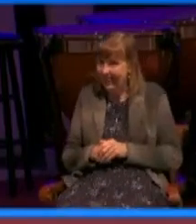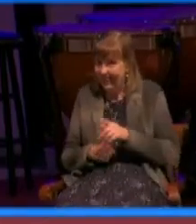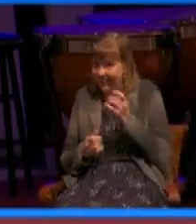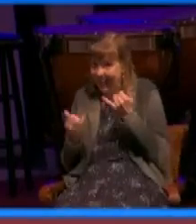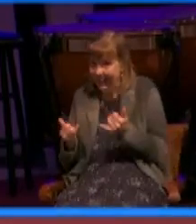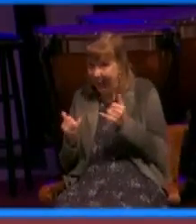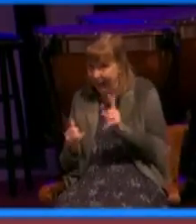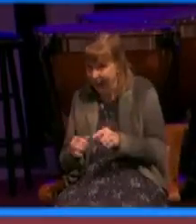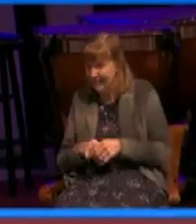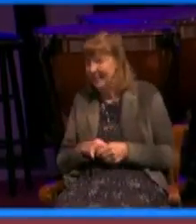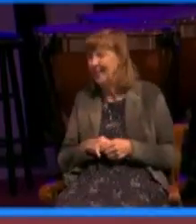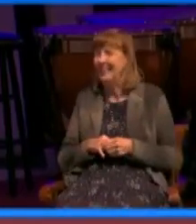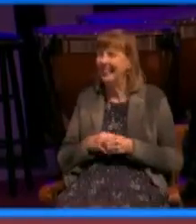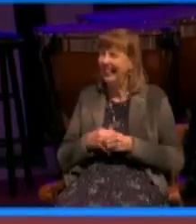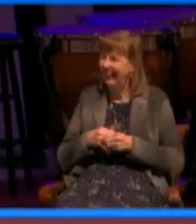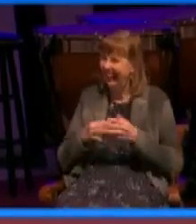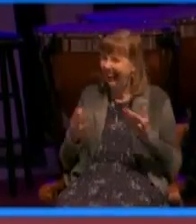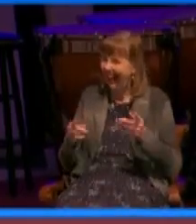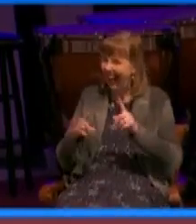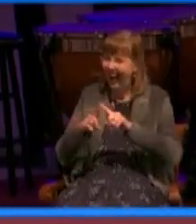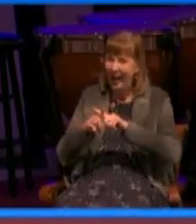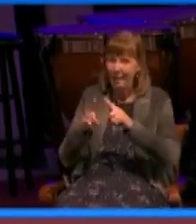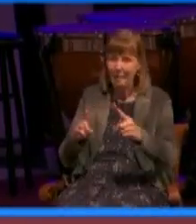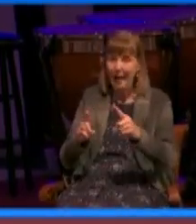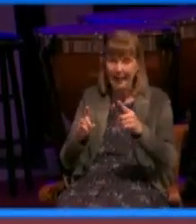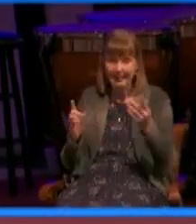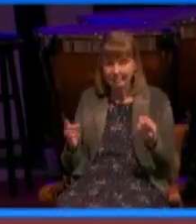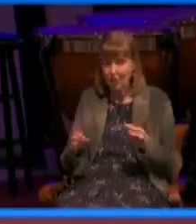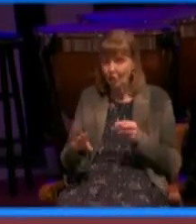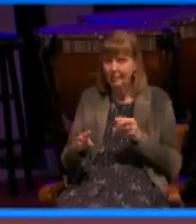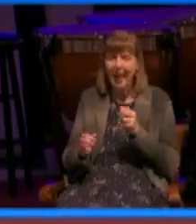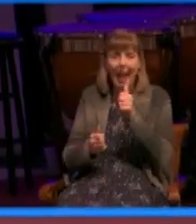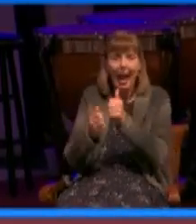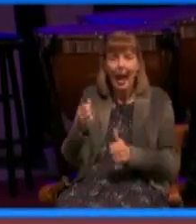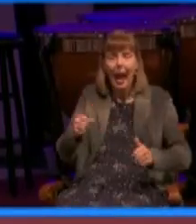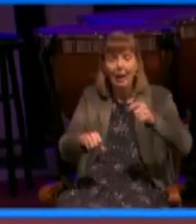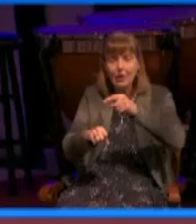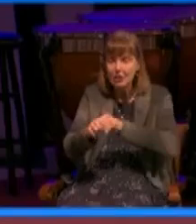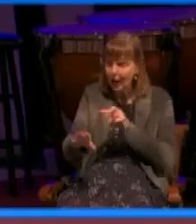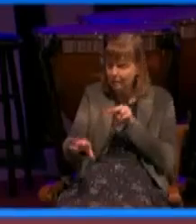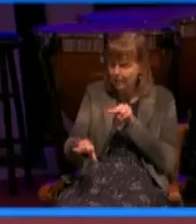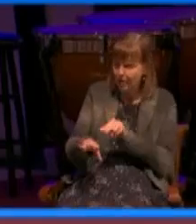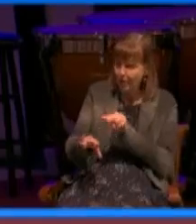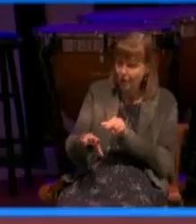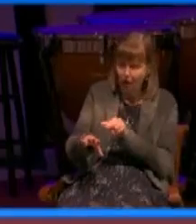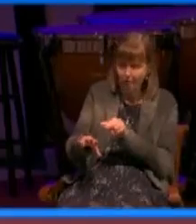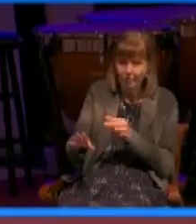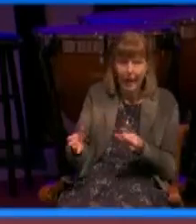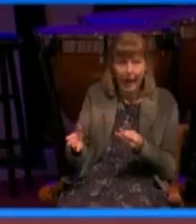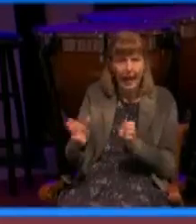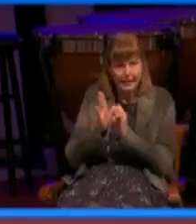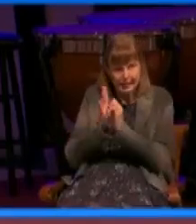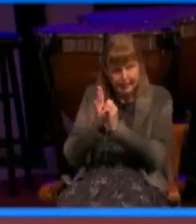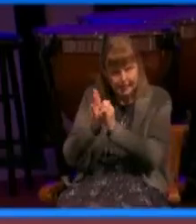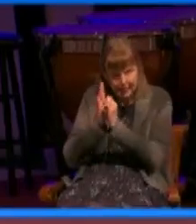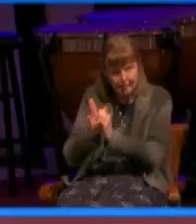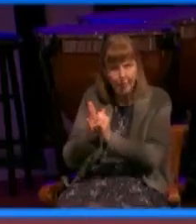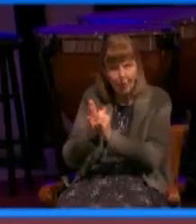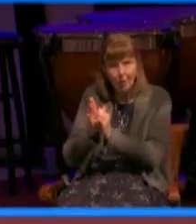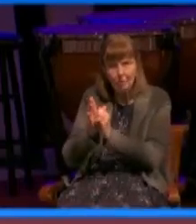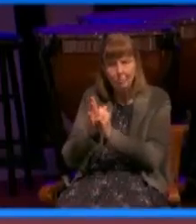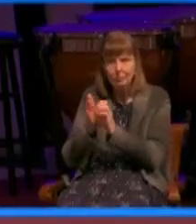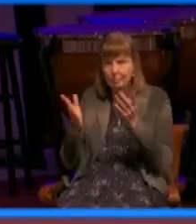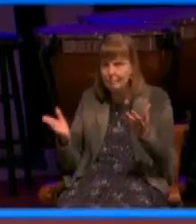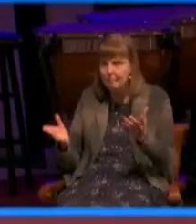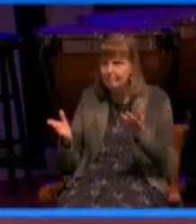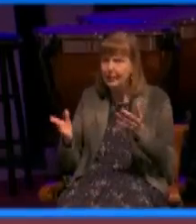covenant. It is a sign and a symbol of a ceremony and a commitment and a way of life. The